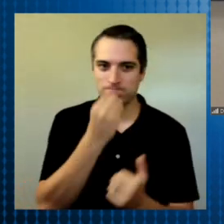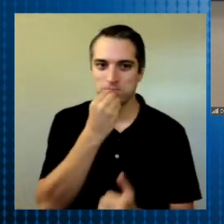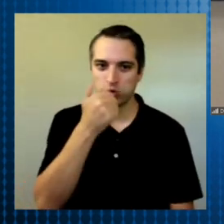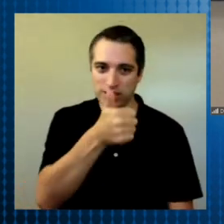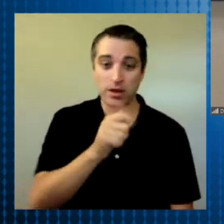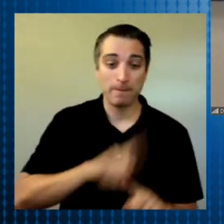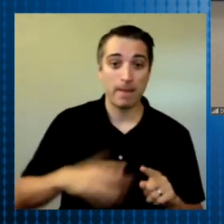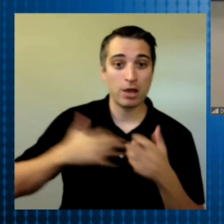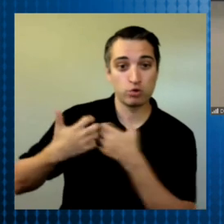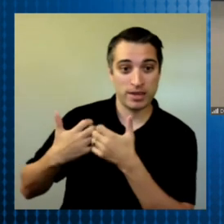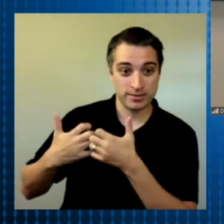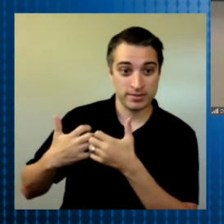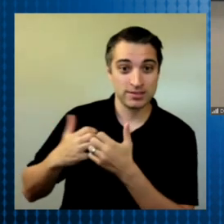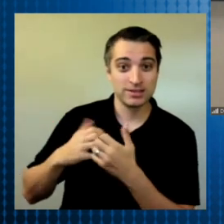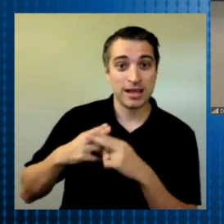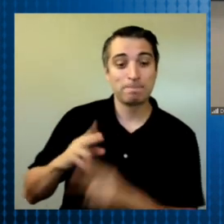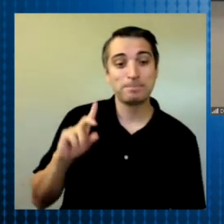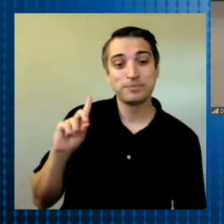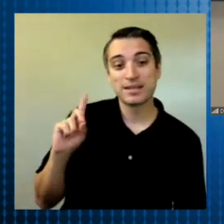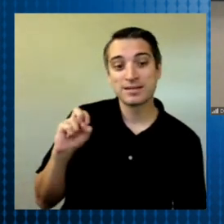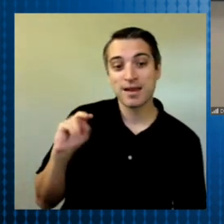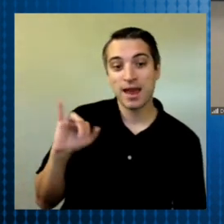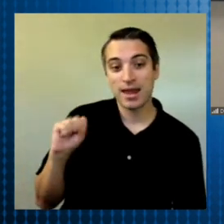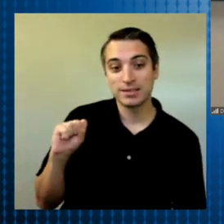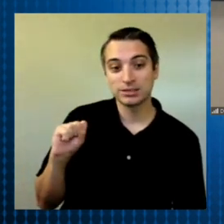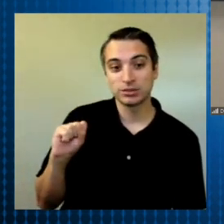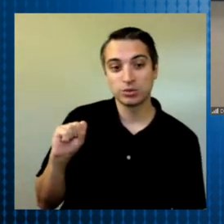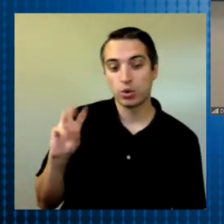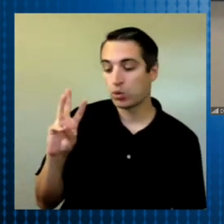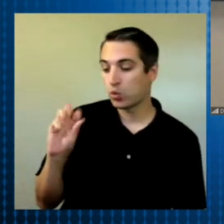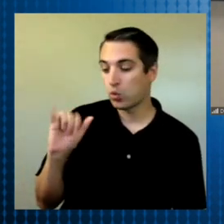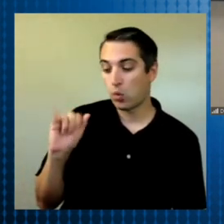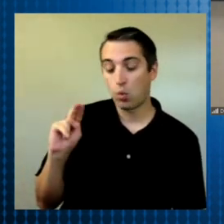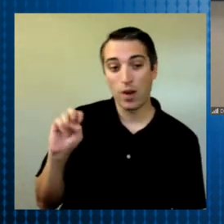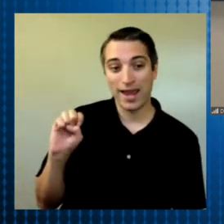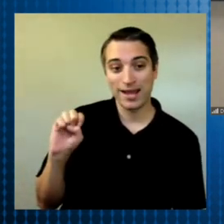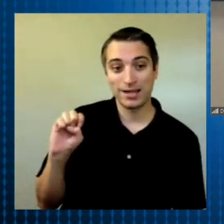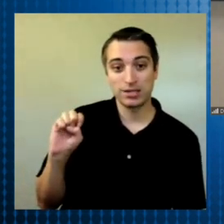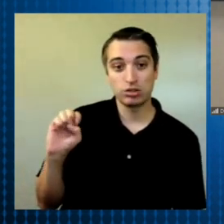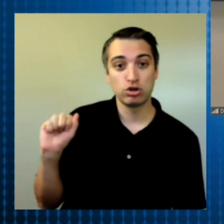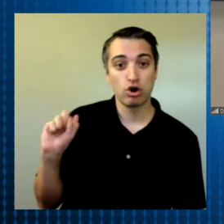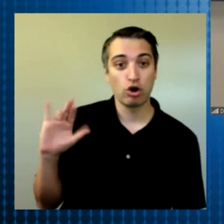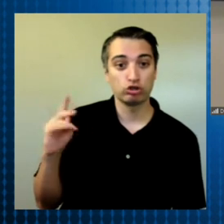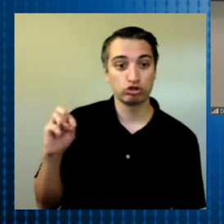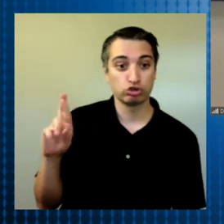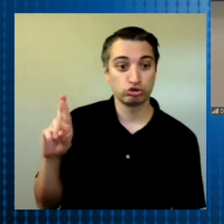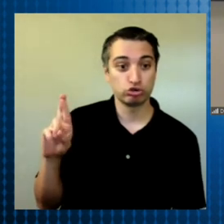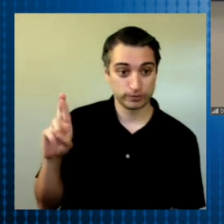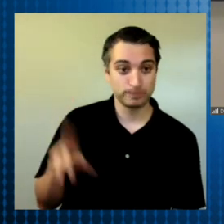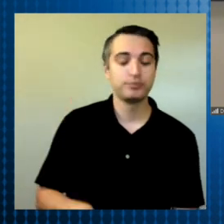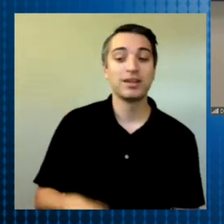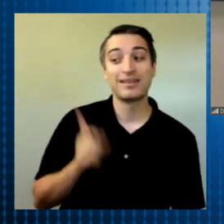man named Dennis Wayne Archer. He was a special ed major, and I was a social work